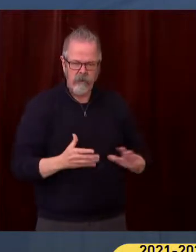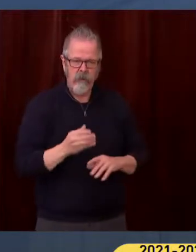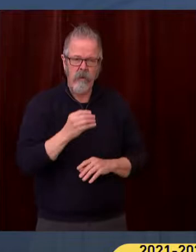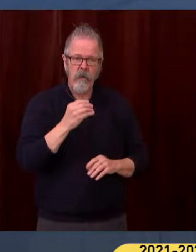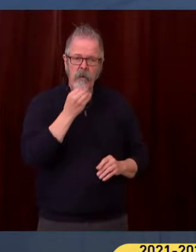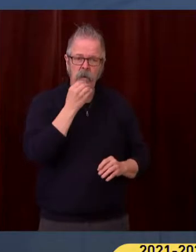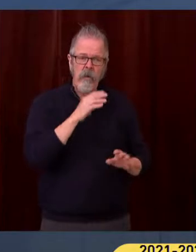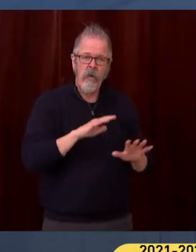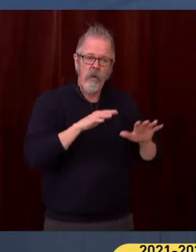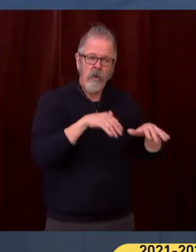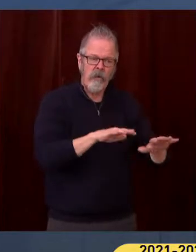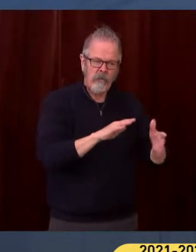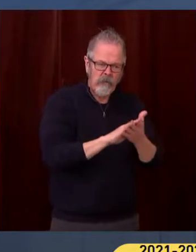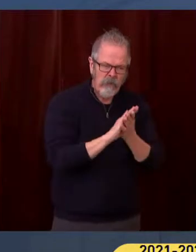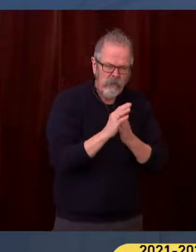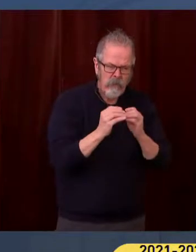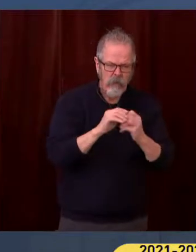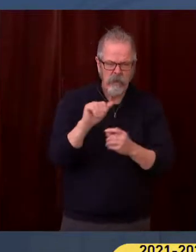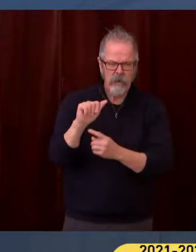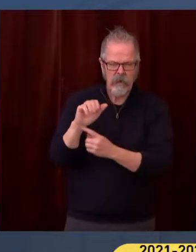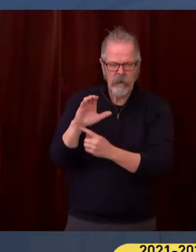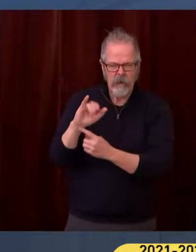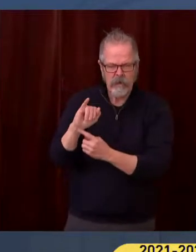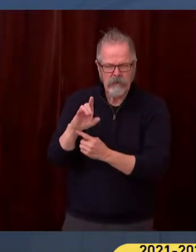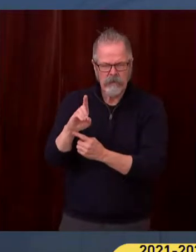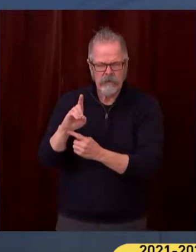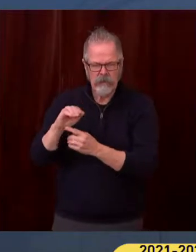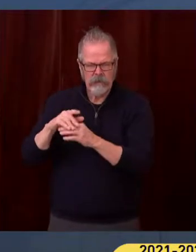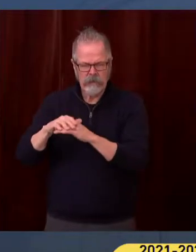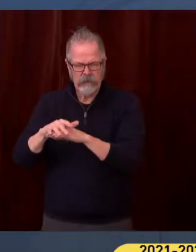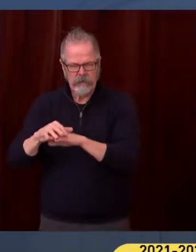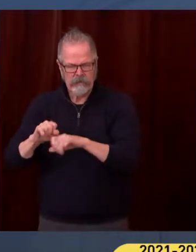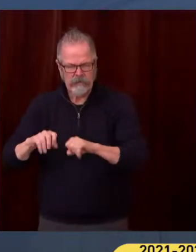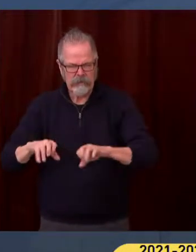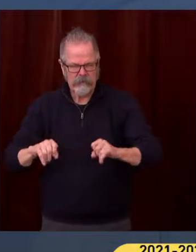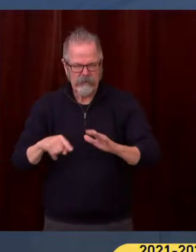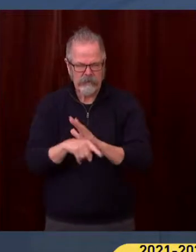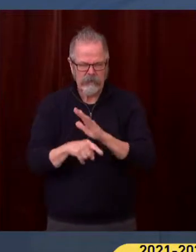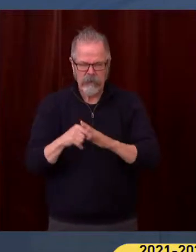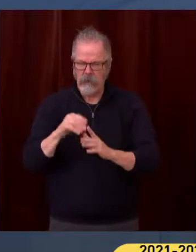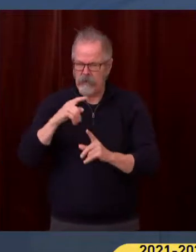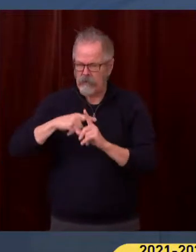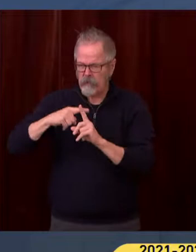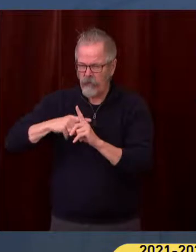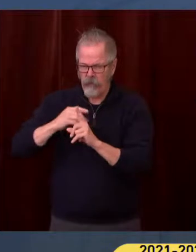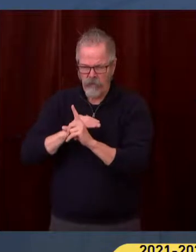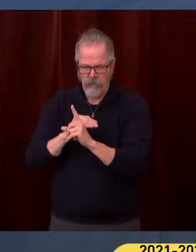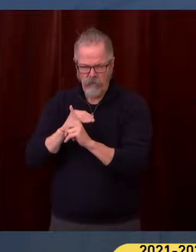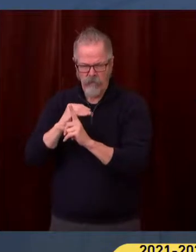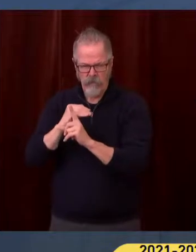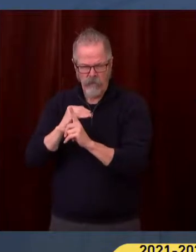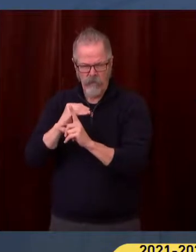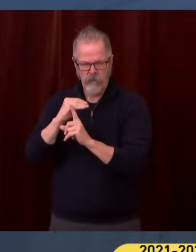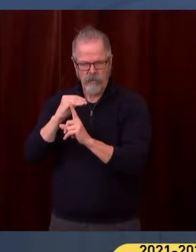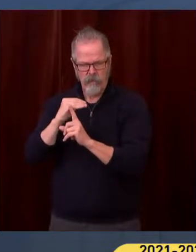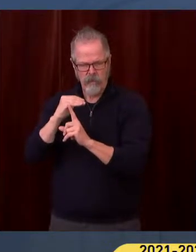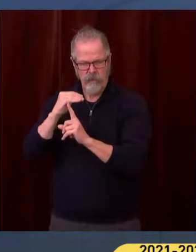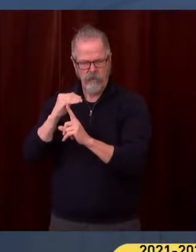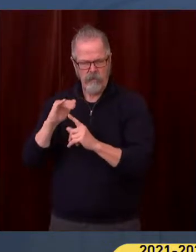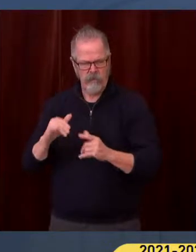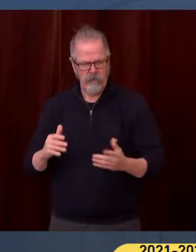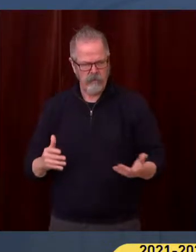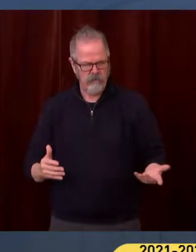will impact our way of life. And those marine resources, those animals,